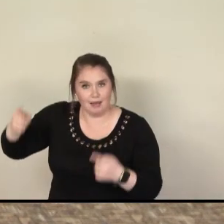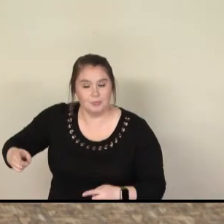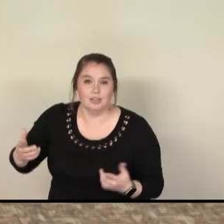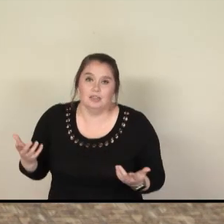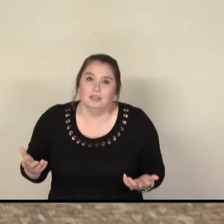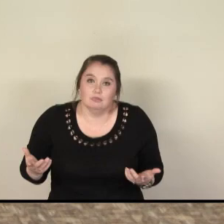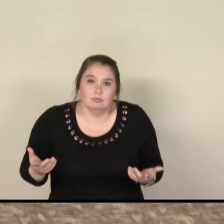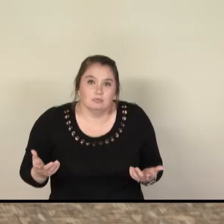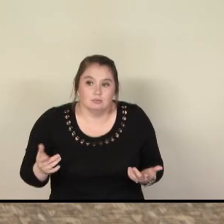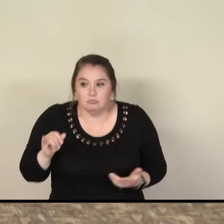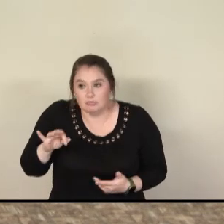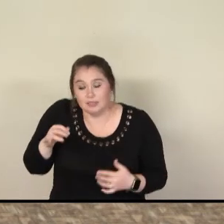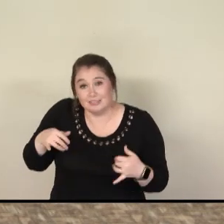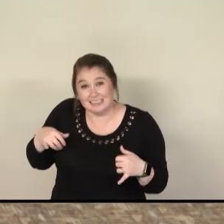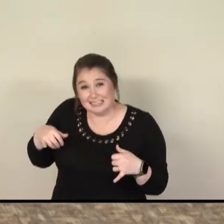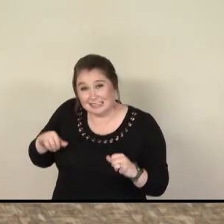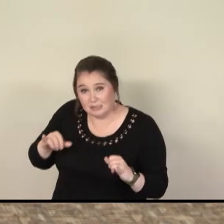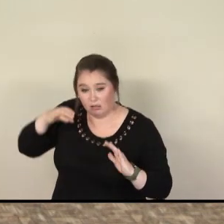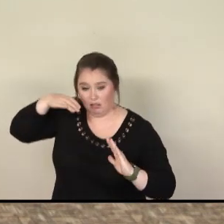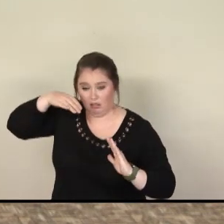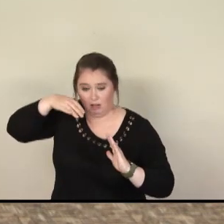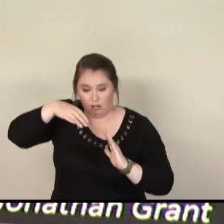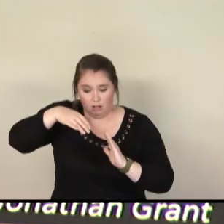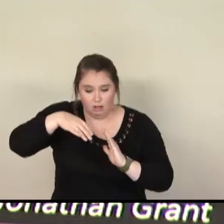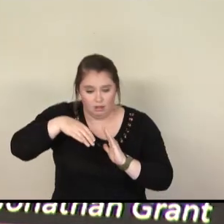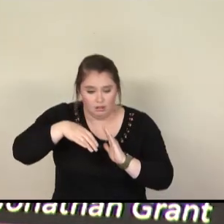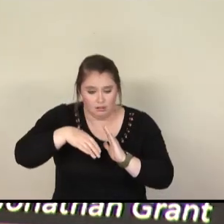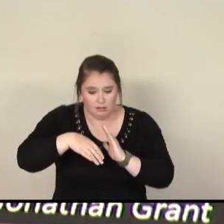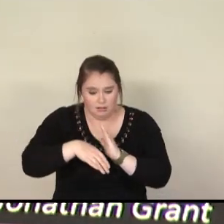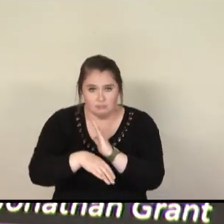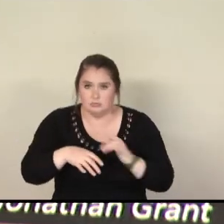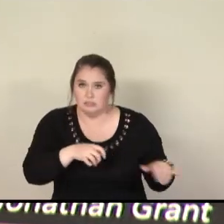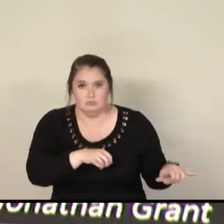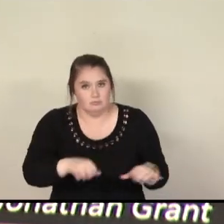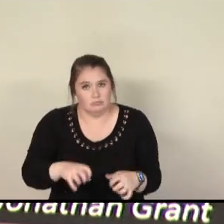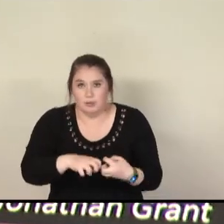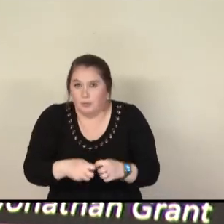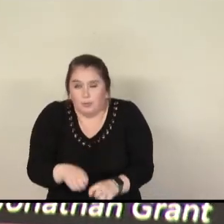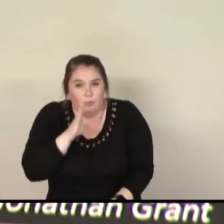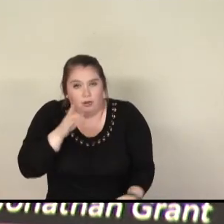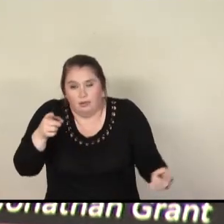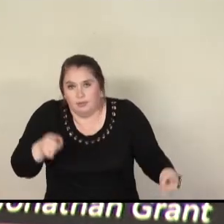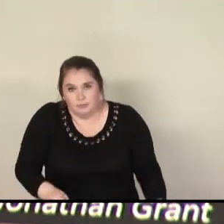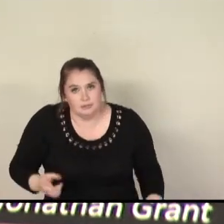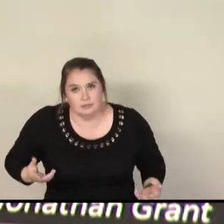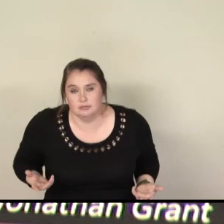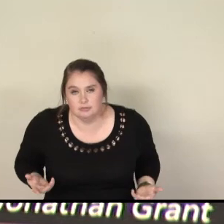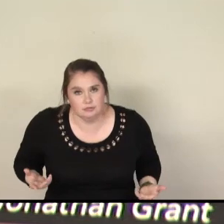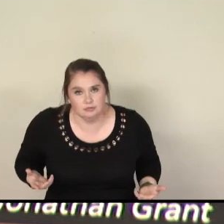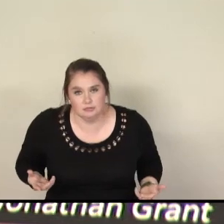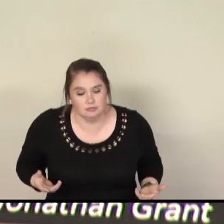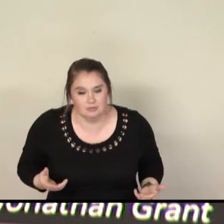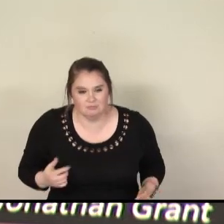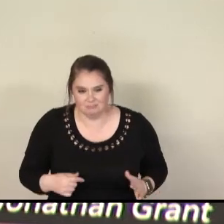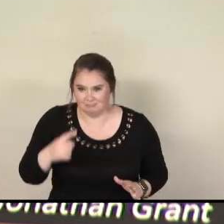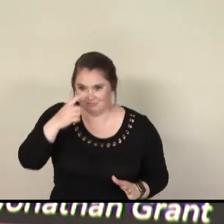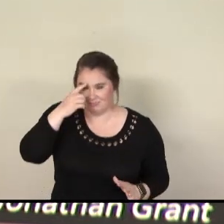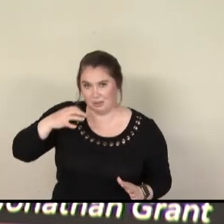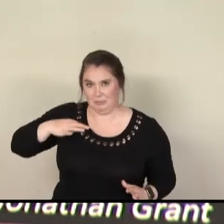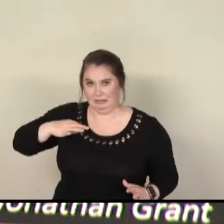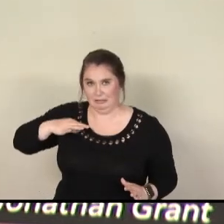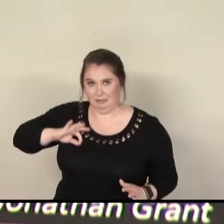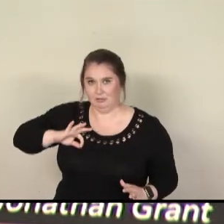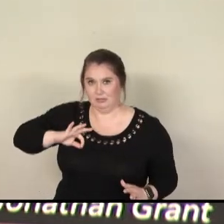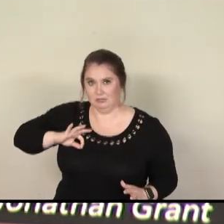is steadily decreasing, we'll still find ourselves at the same problem. So I think it's good for all us to